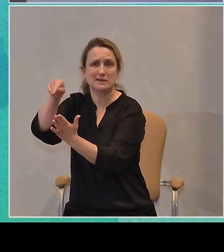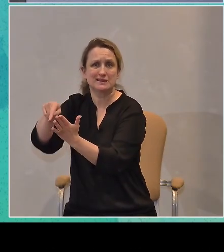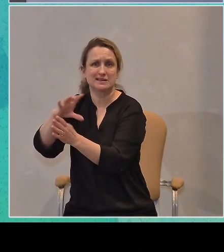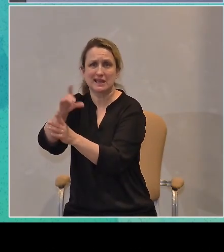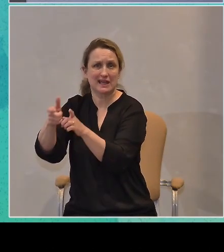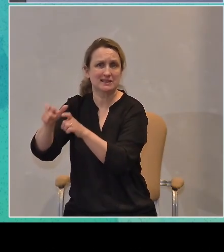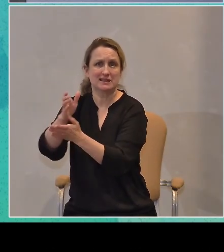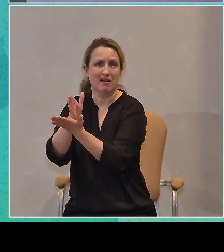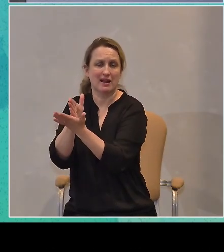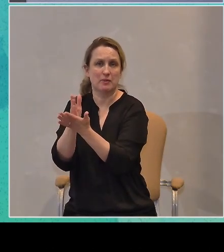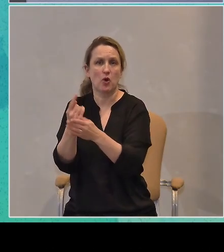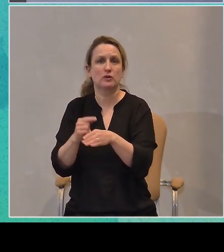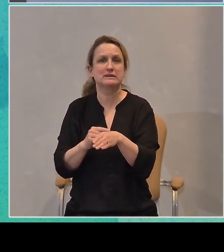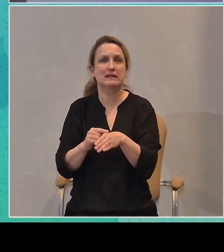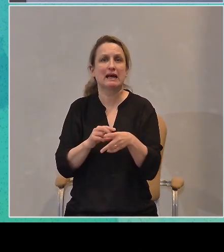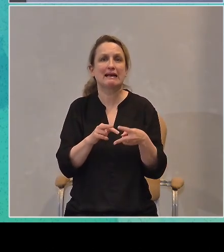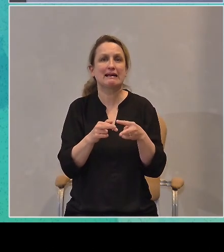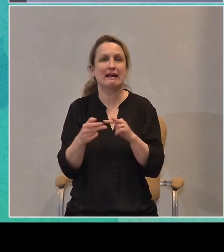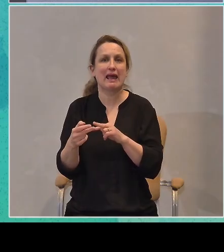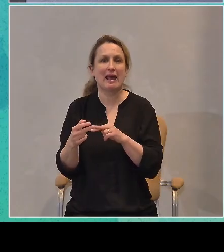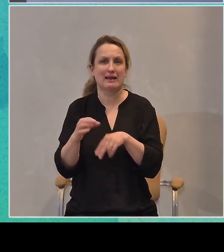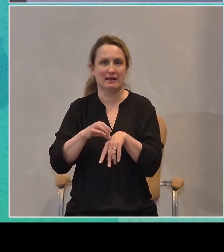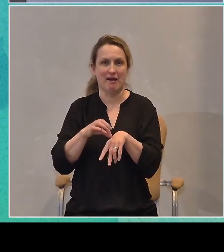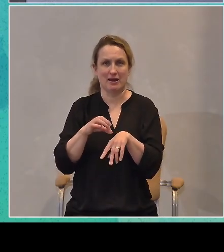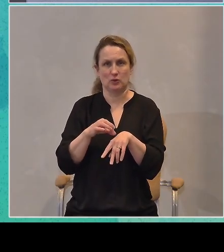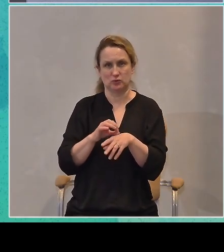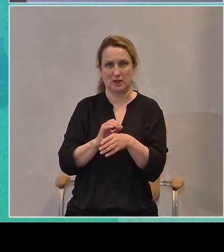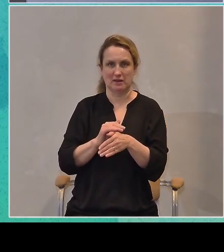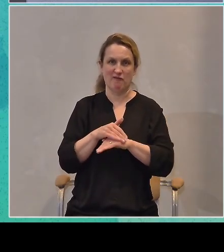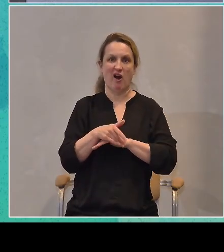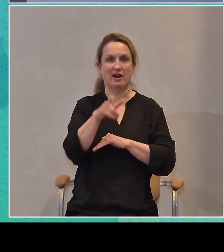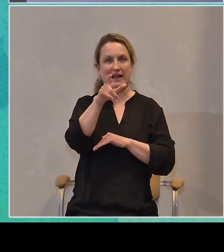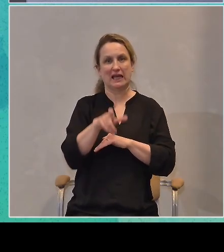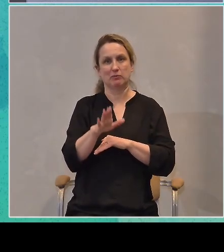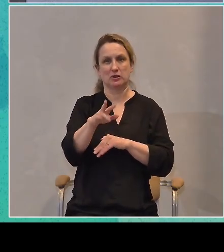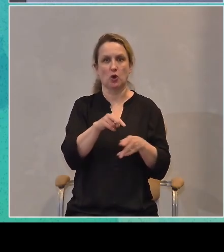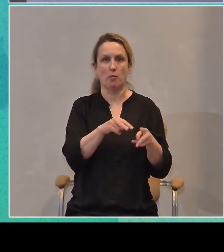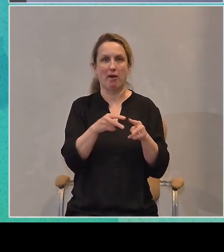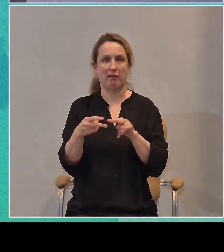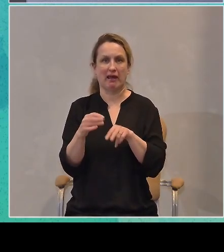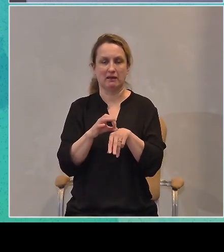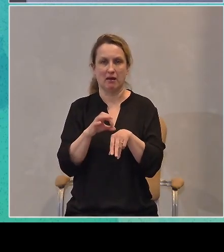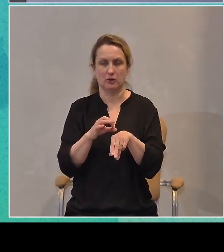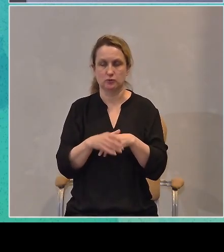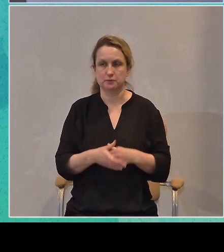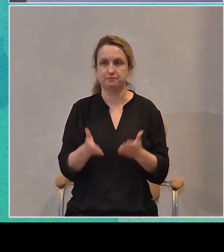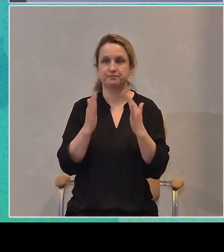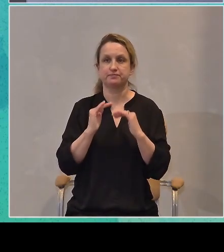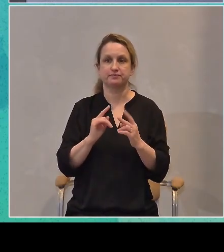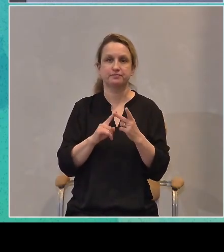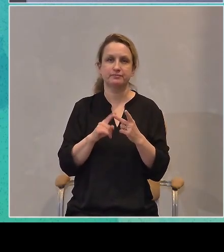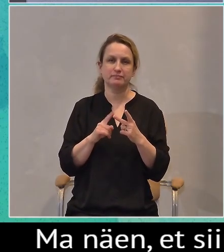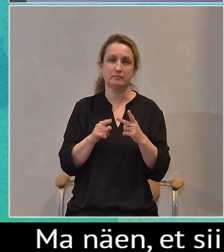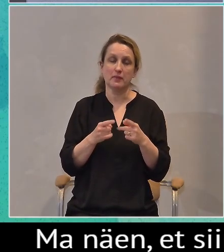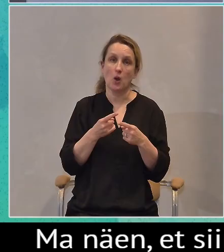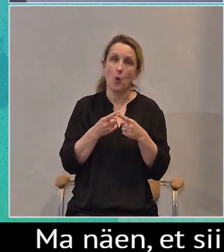most of the diseases I see here are the ones reflected in medical textbooks. Rare